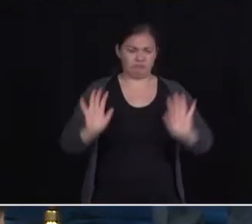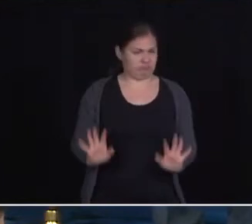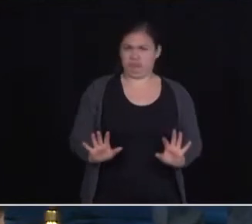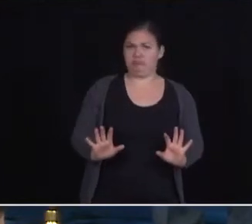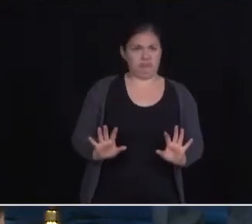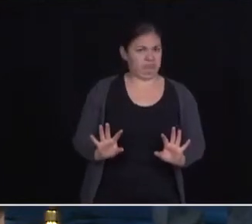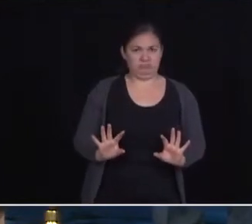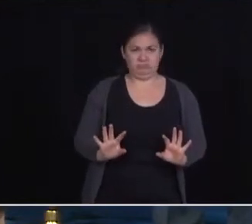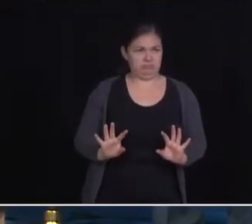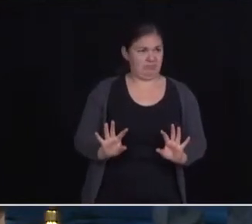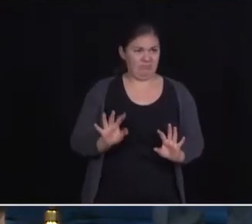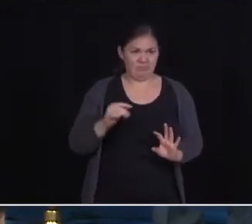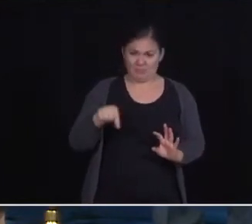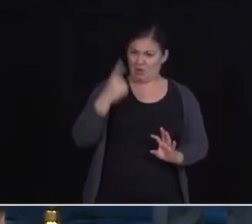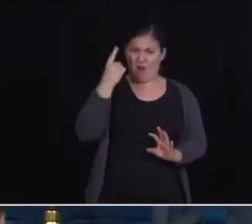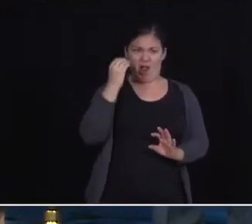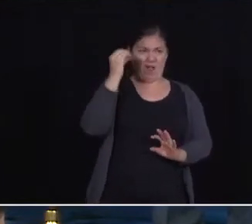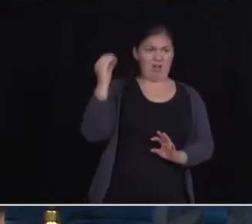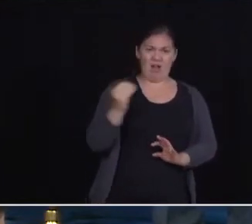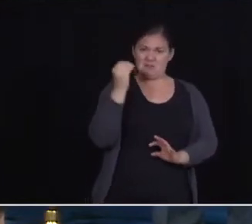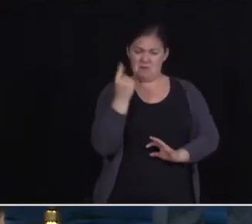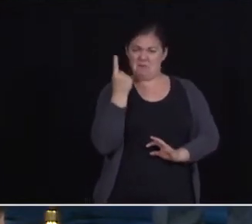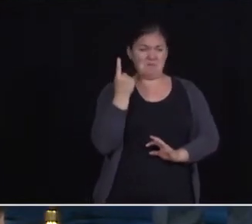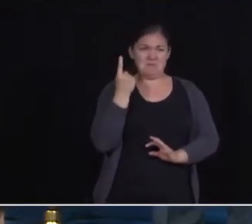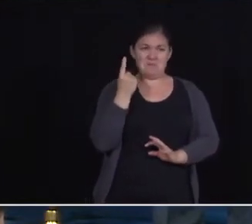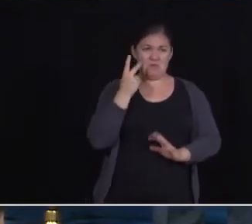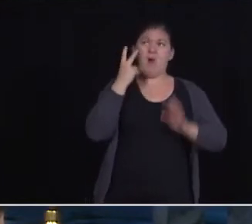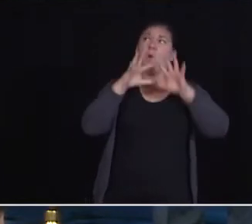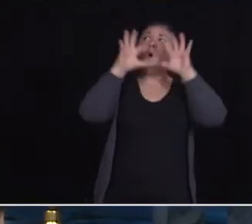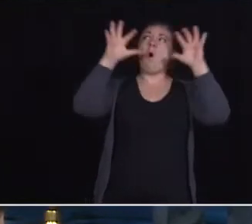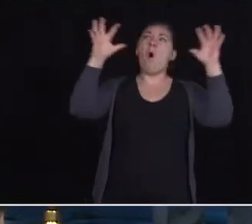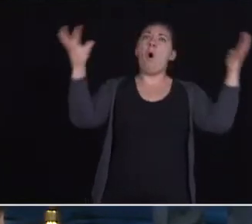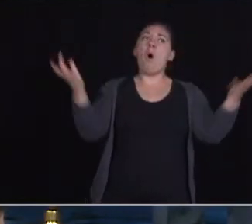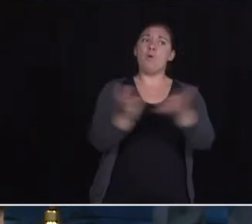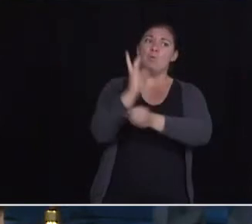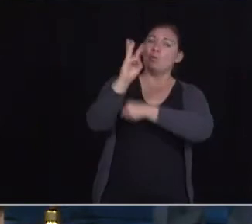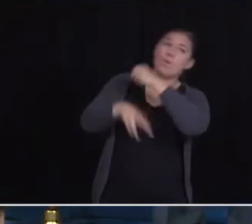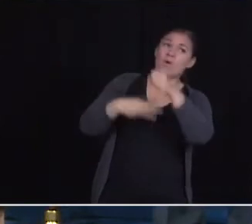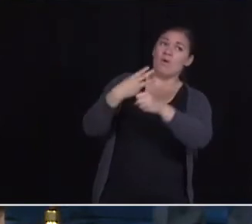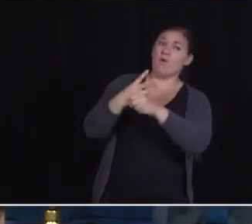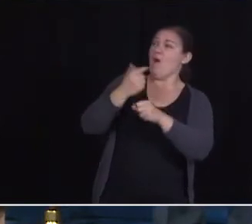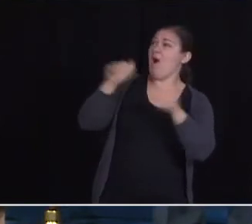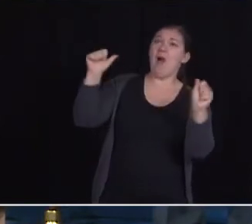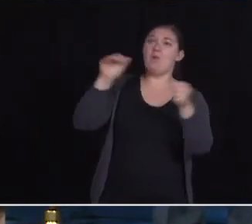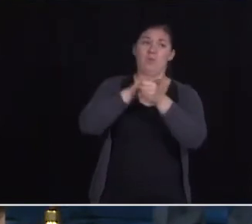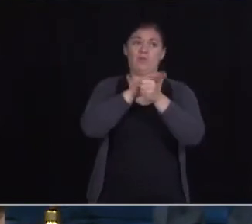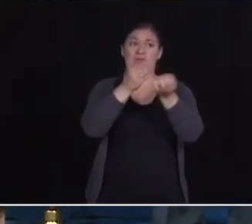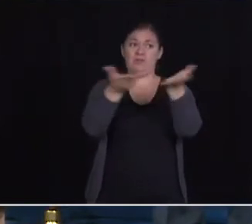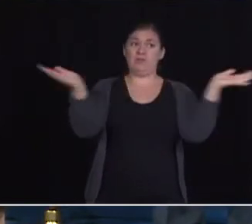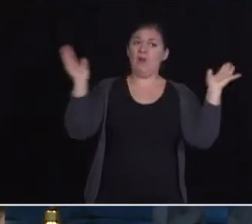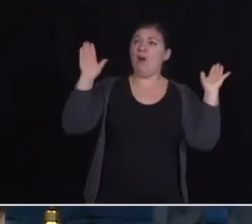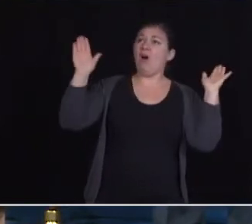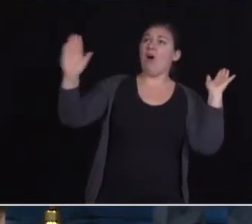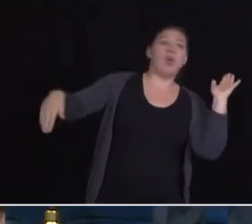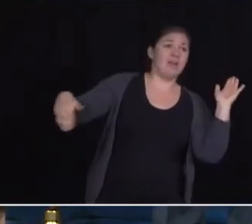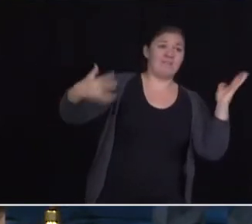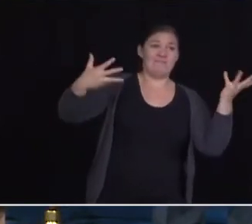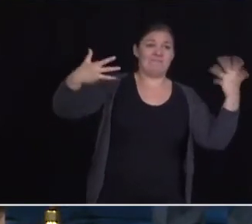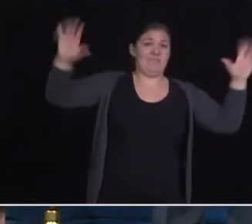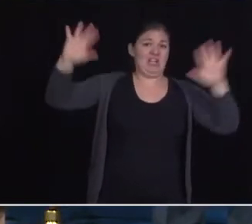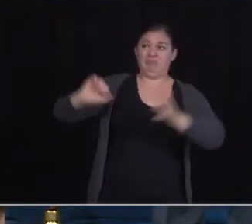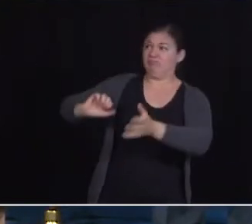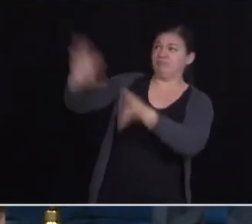jurisdictions that have had to try to skip over this has come back and bitten them in the backside there. But